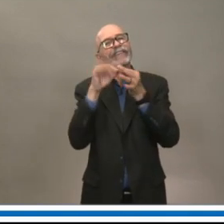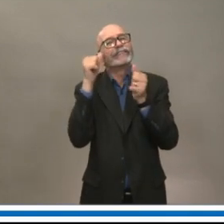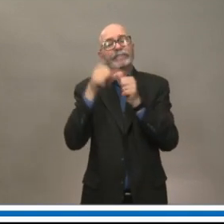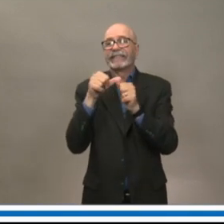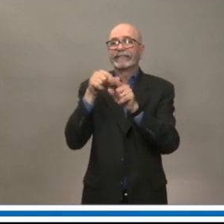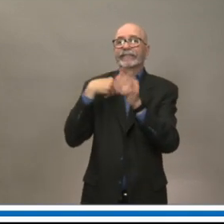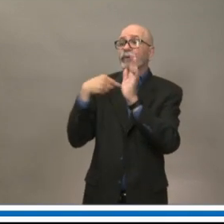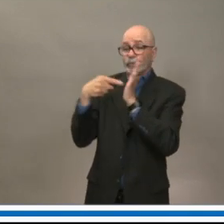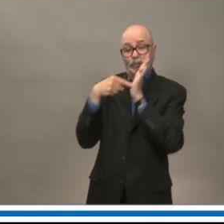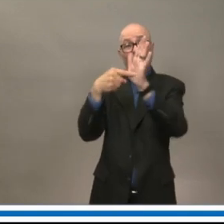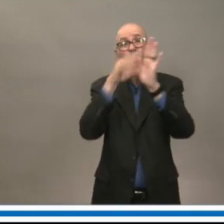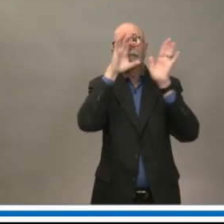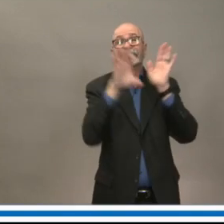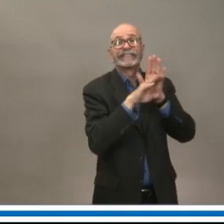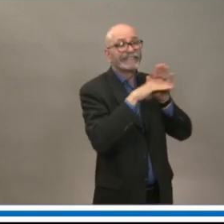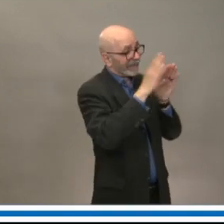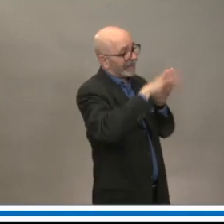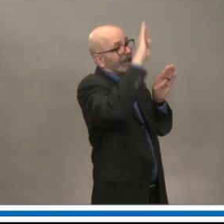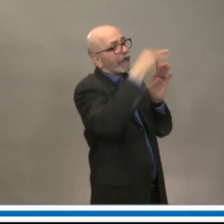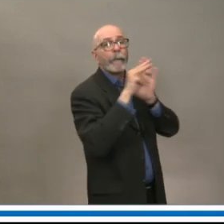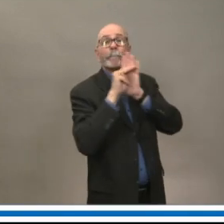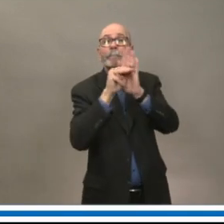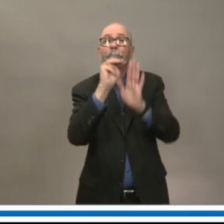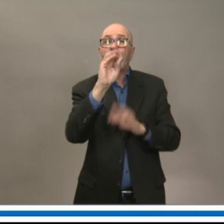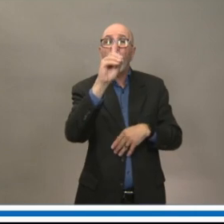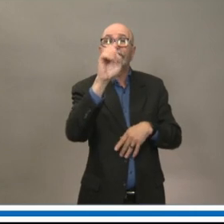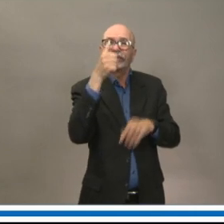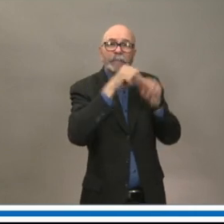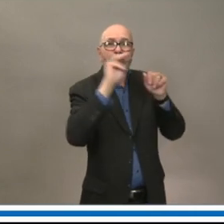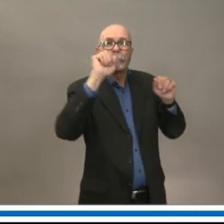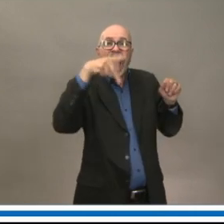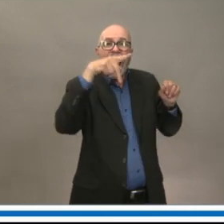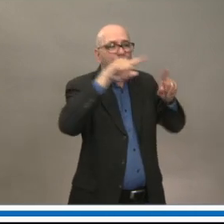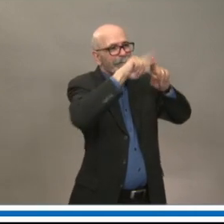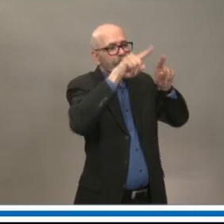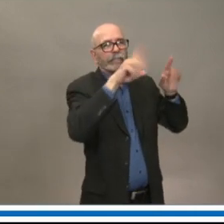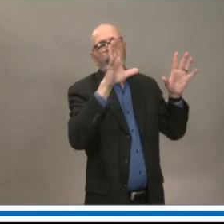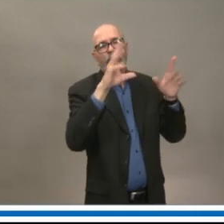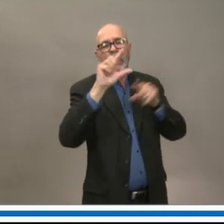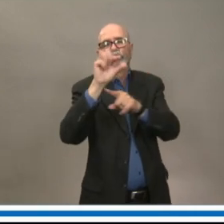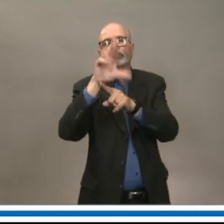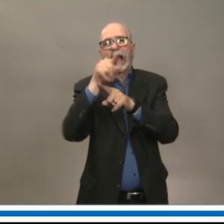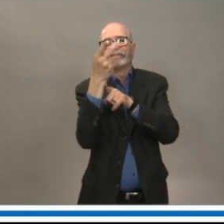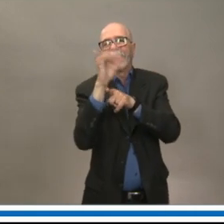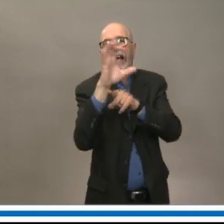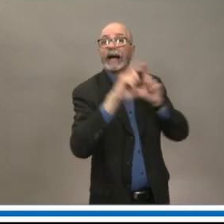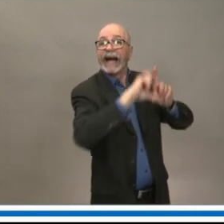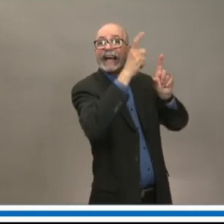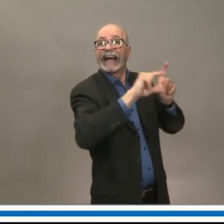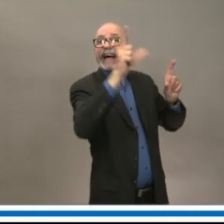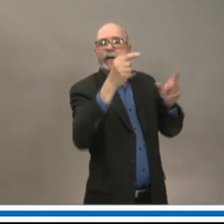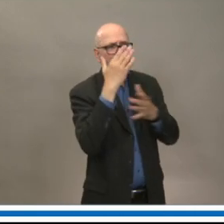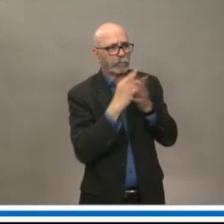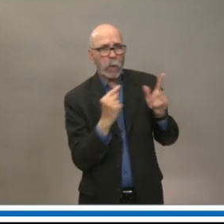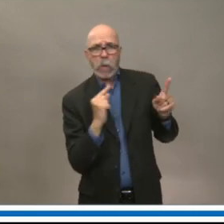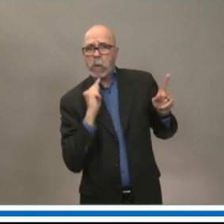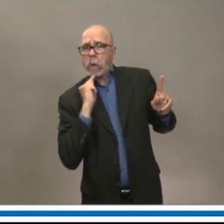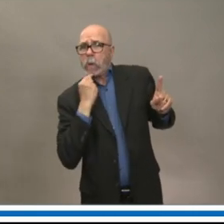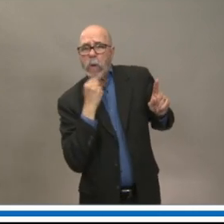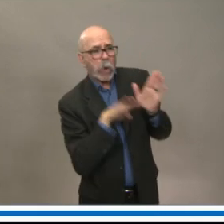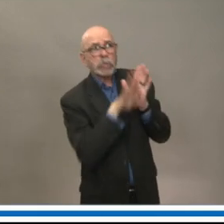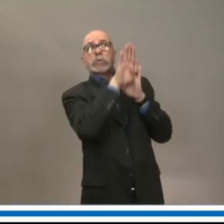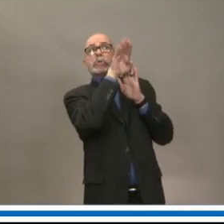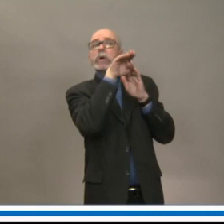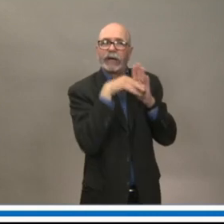in our response to COVID-19, and there are severe and serious implications from COVID-19. So